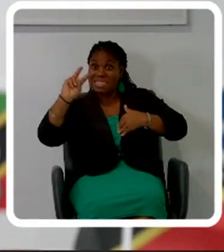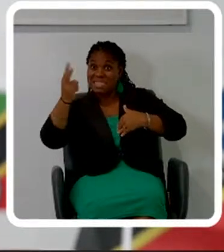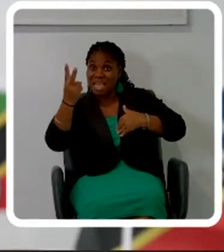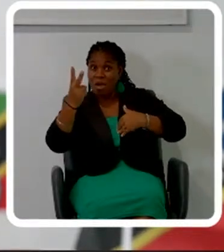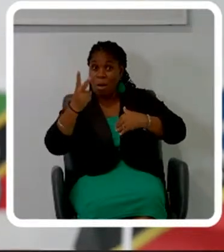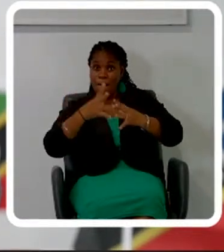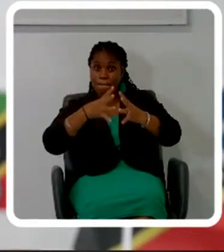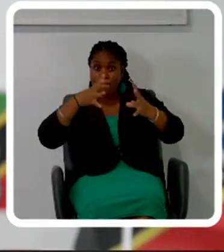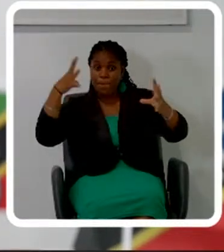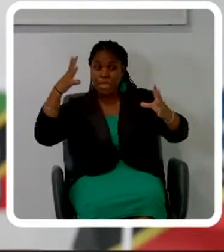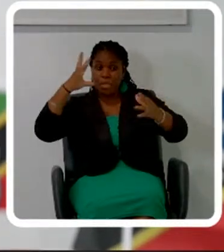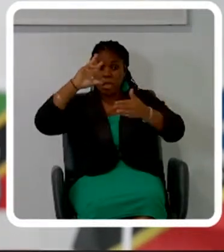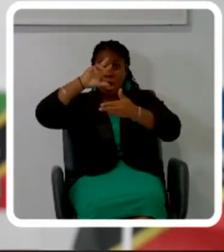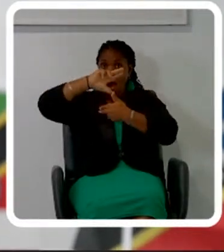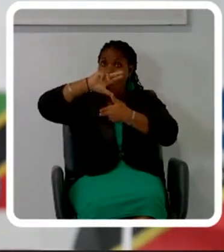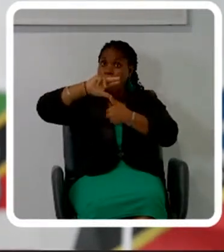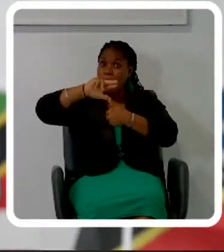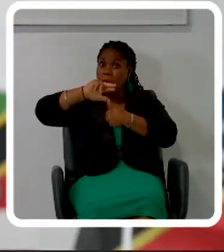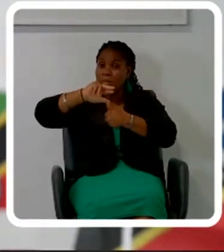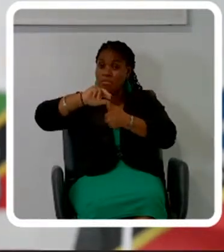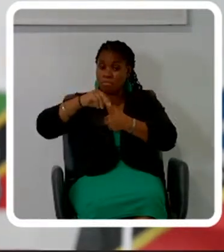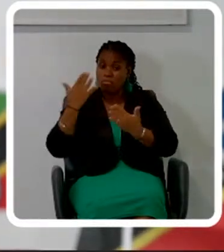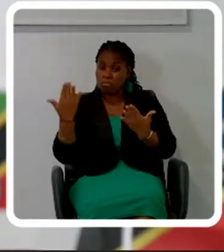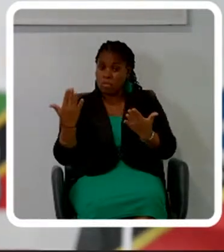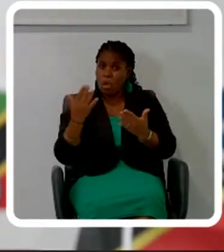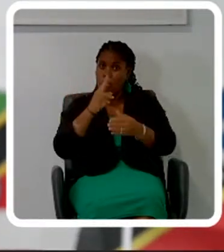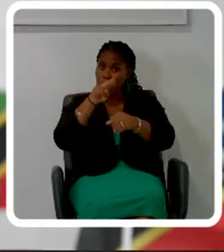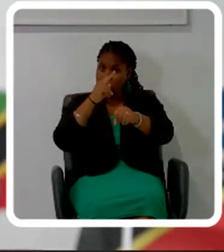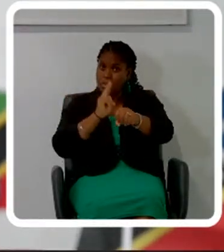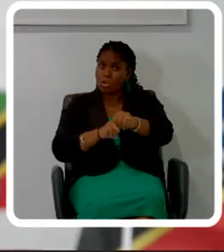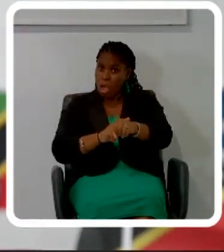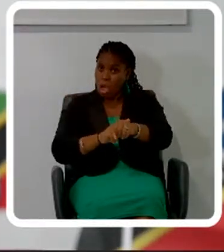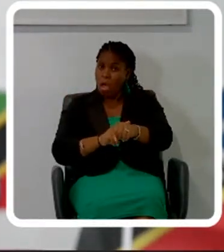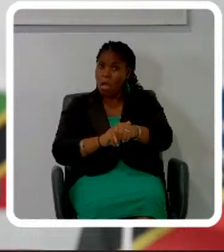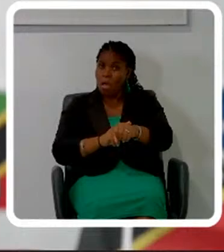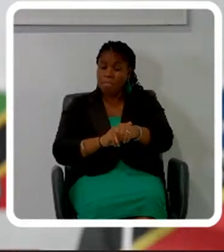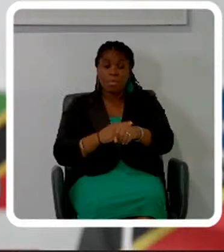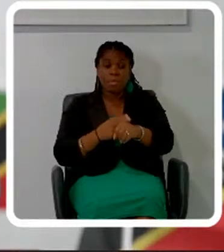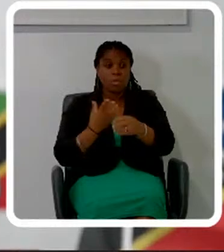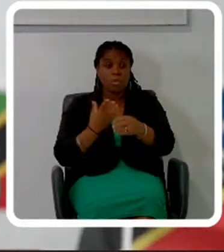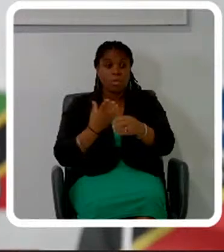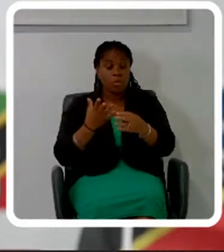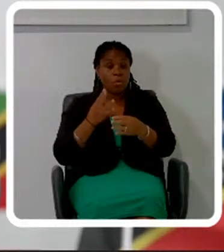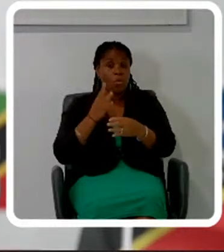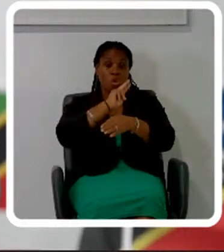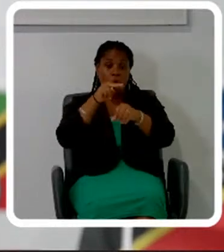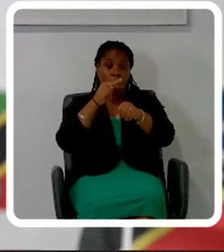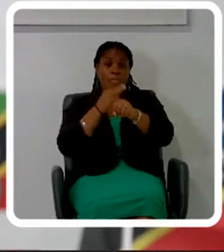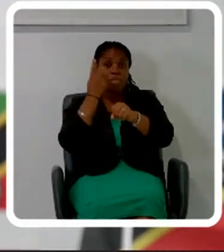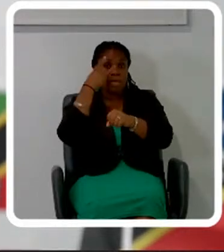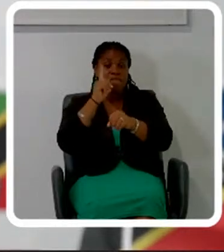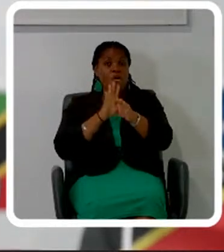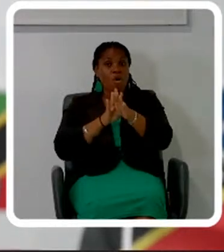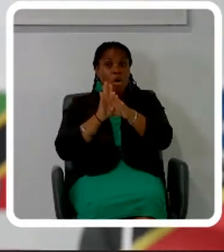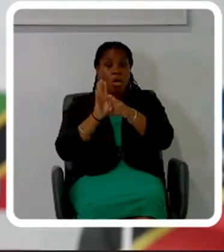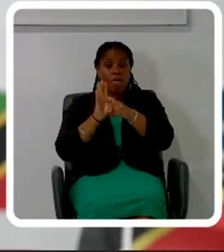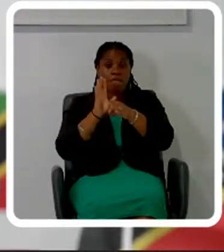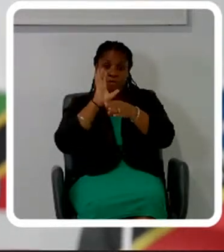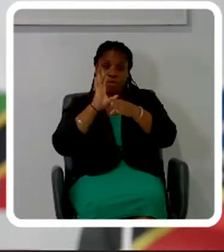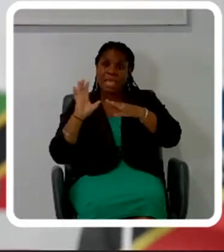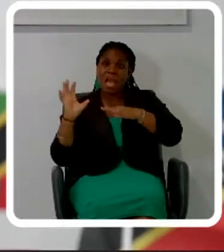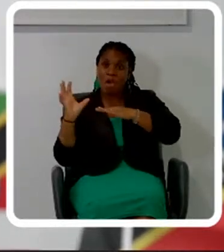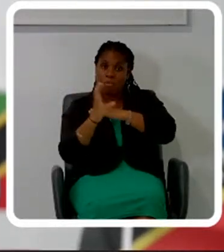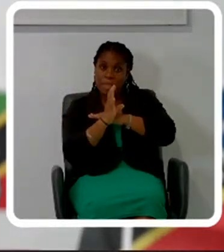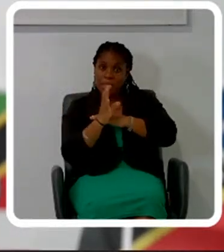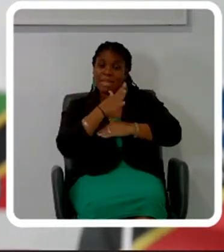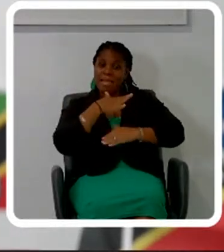change. This is going to be the norm. This is the norm. It will be the norm for the Caribbean, for the United States of America, all of us who are in the pathways of typhoons